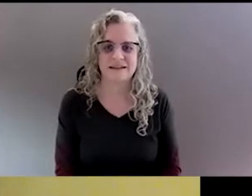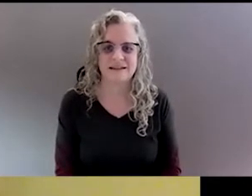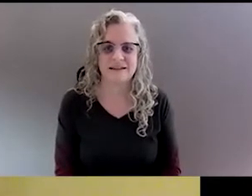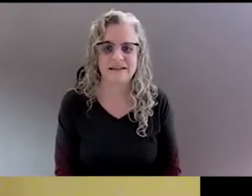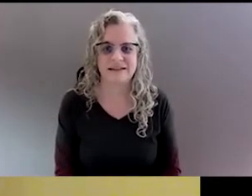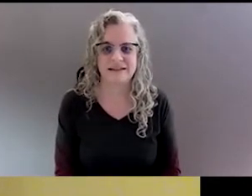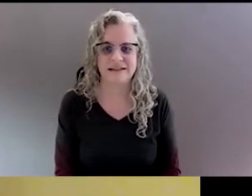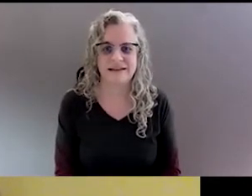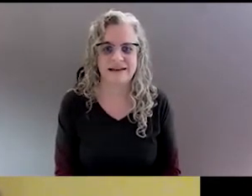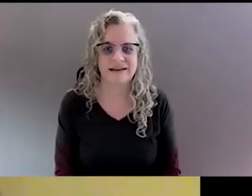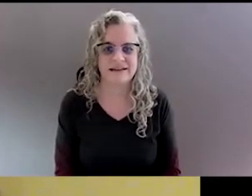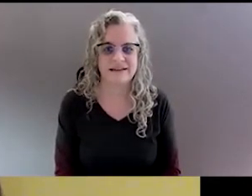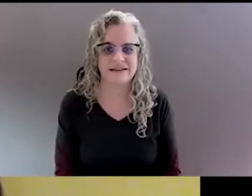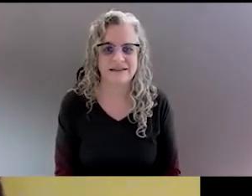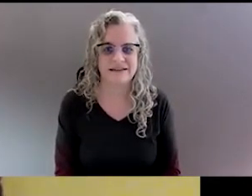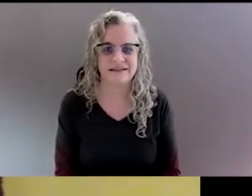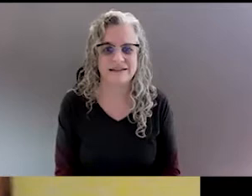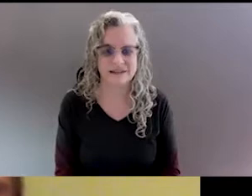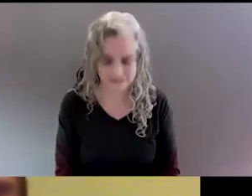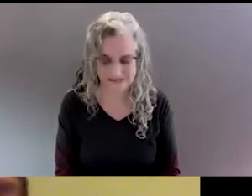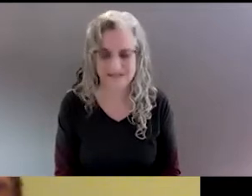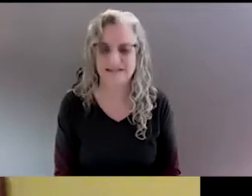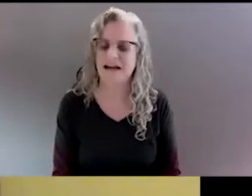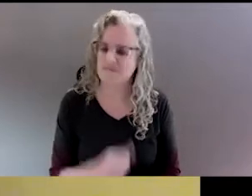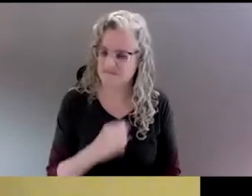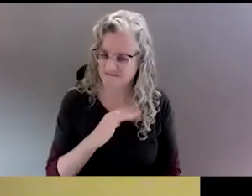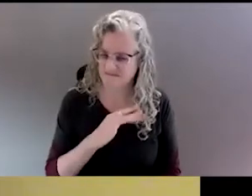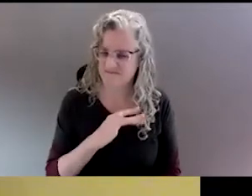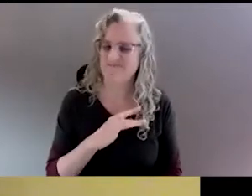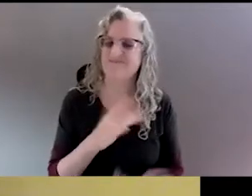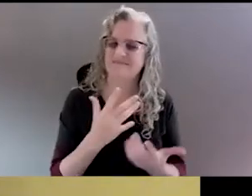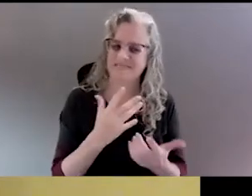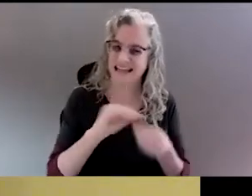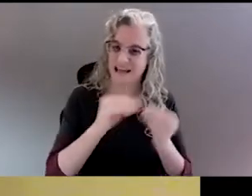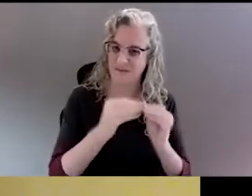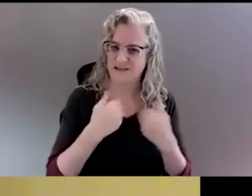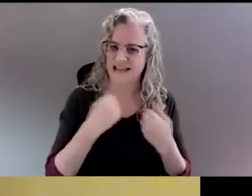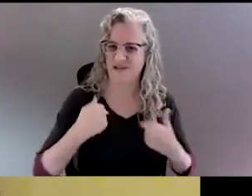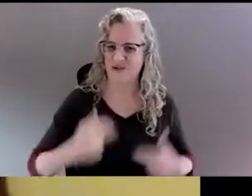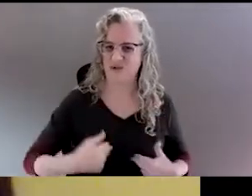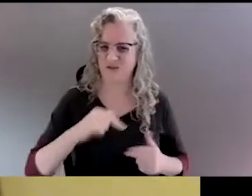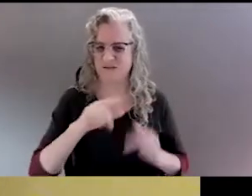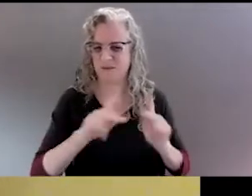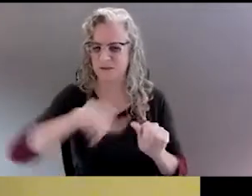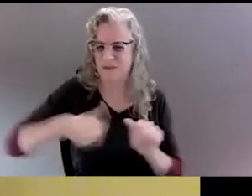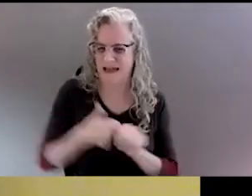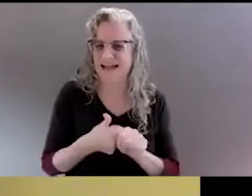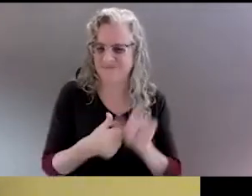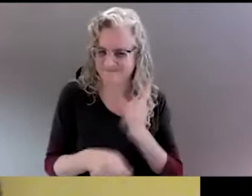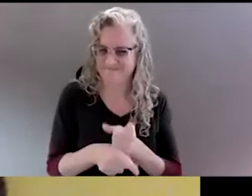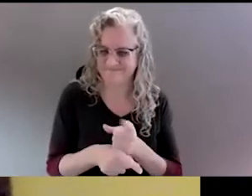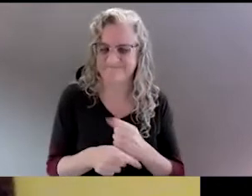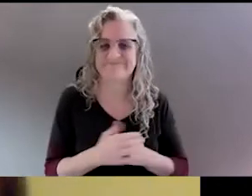The human behind the data point. I love that. Thank you so much for that, Letitia. Georgina, can you tell us about how you've